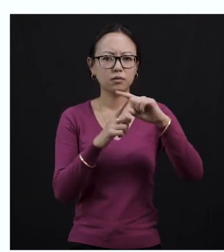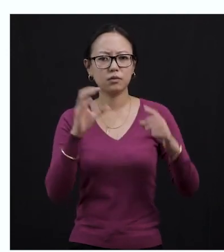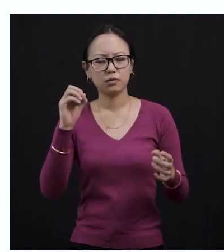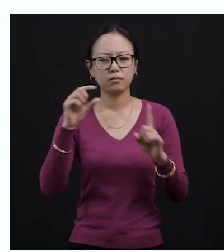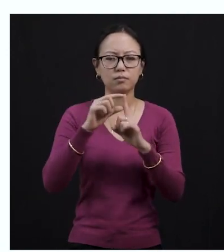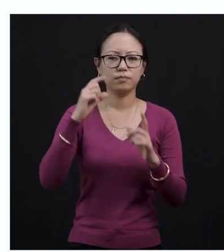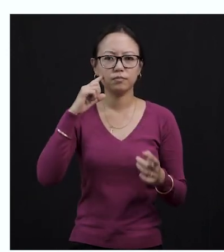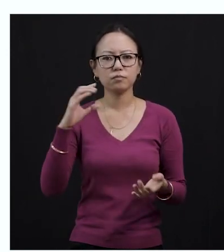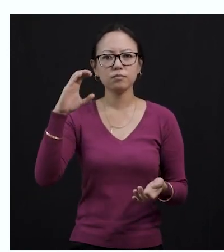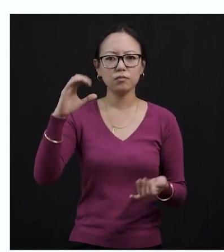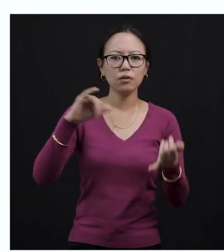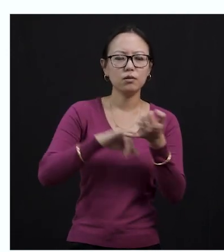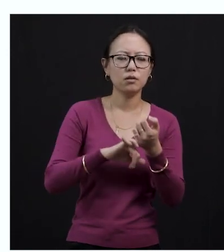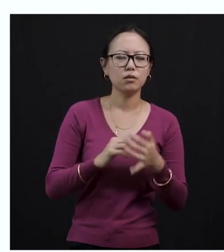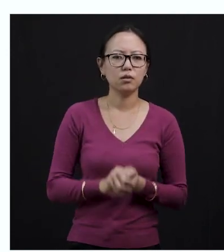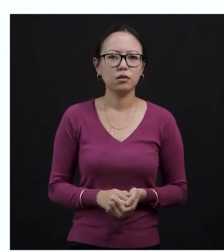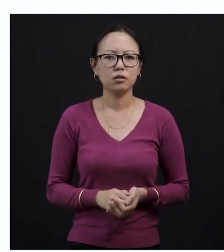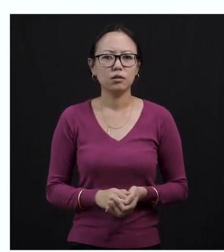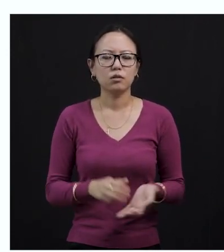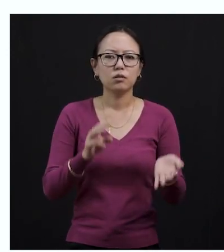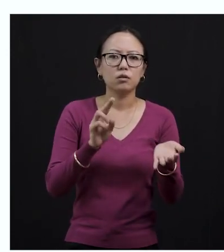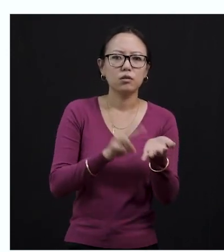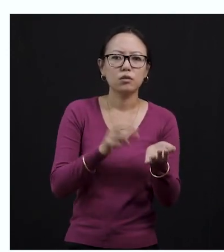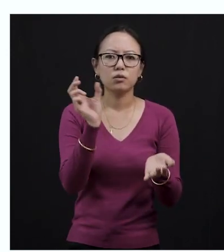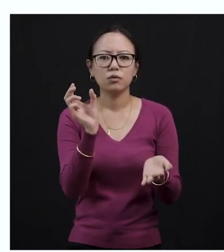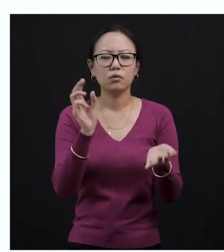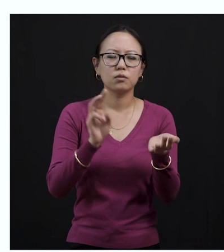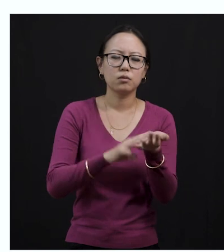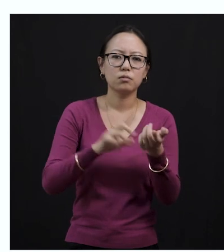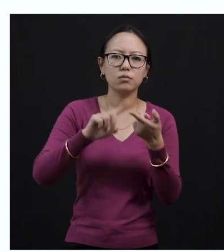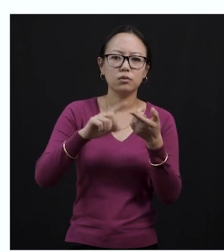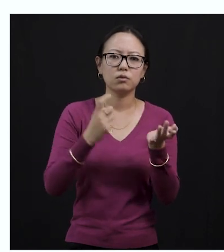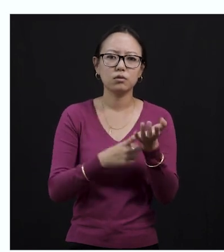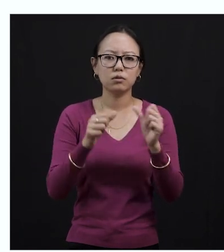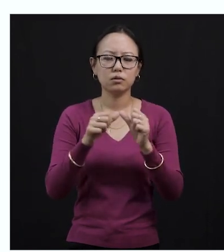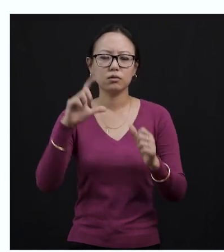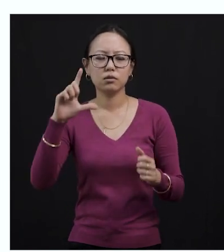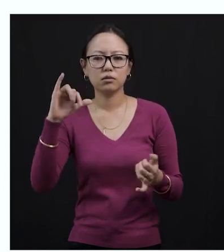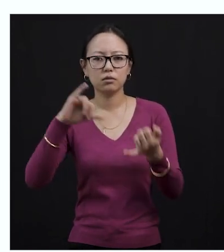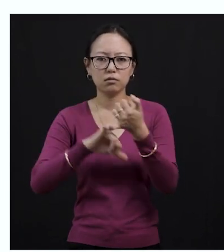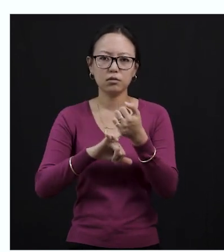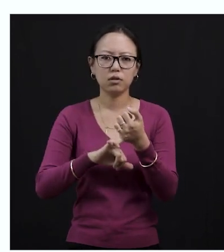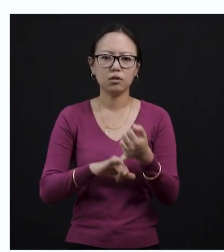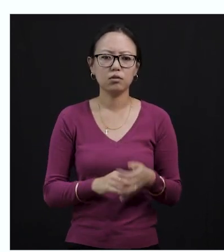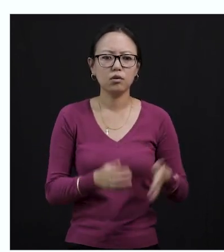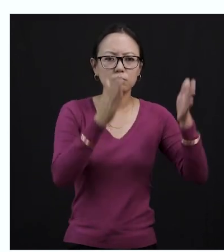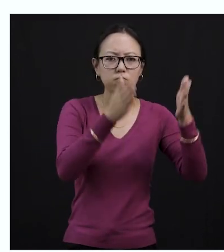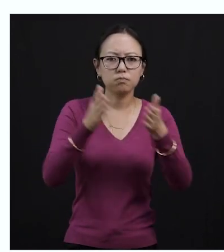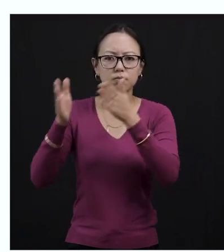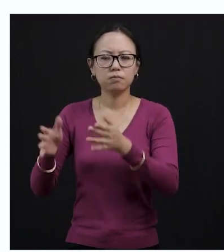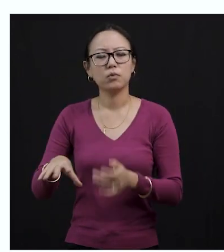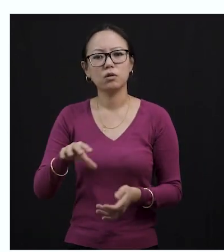is, we have learned how to identify the numerals in ones and tens place, and we have learned how